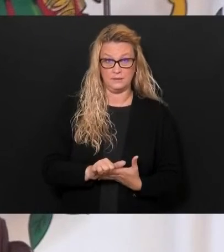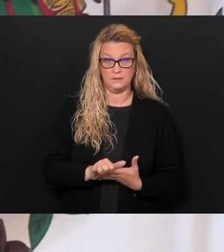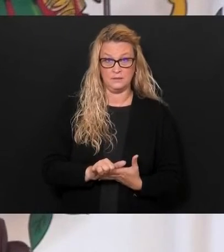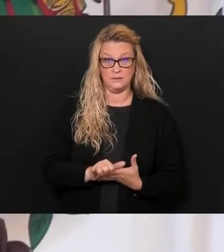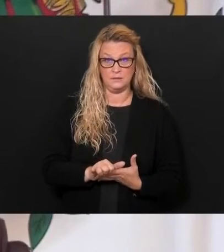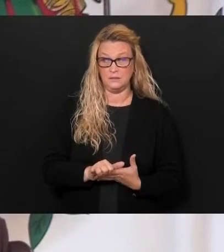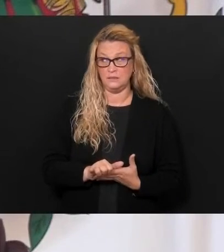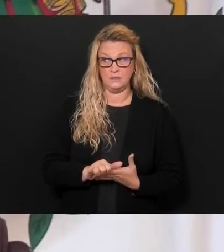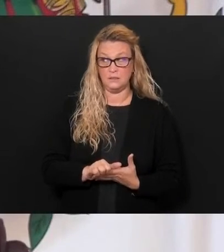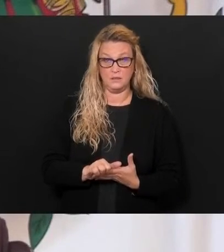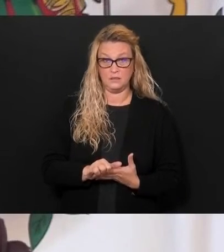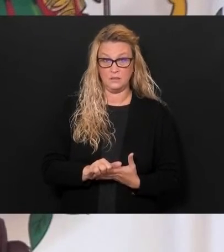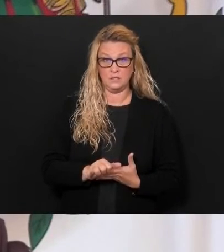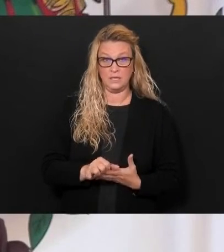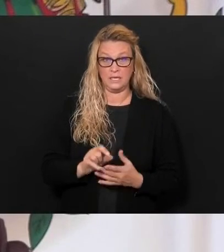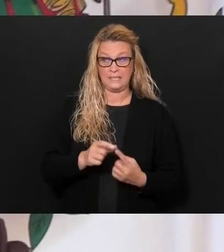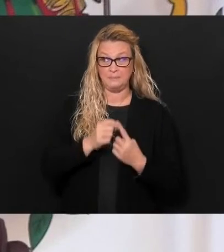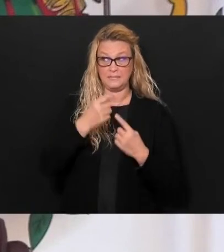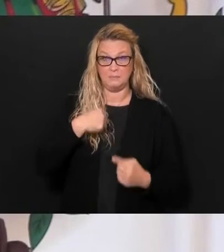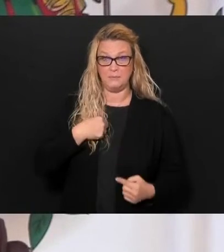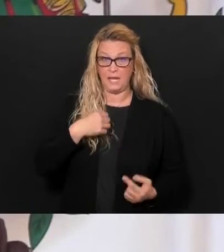Nobody's wanting to do that, especially me.